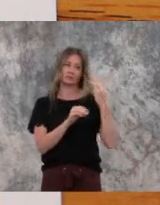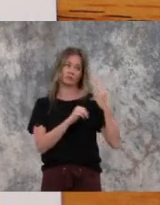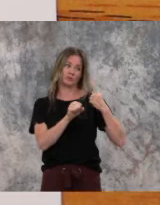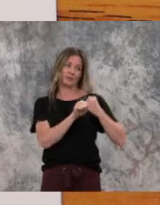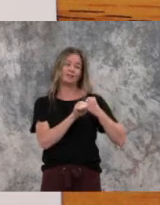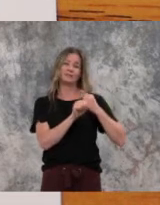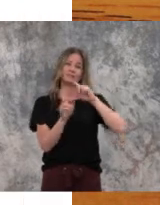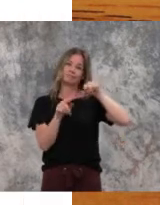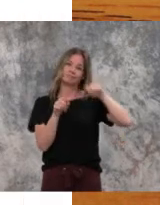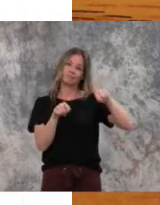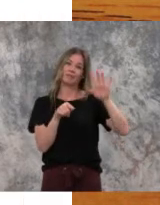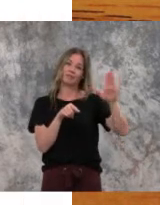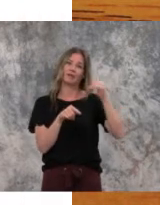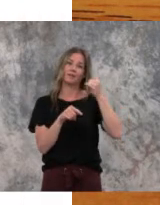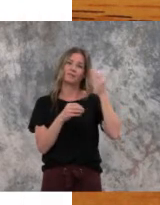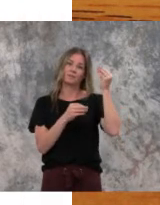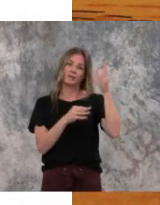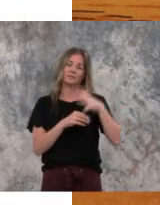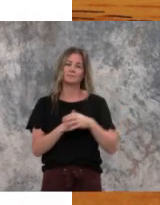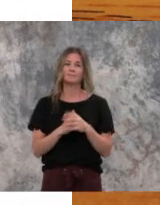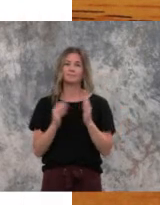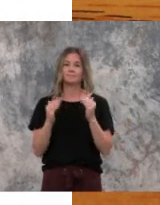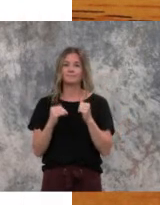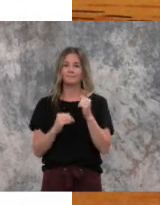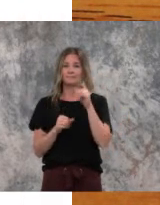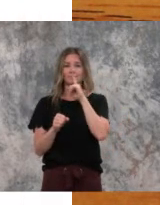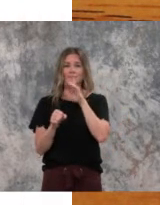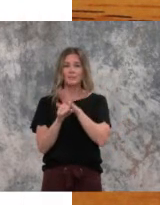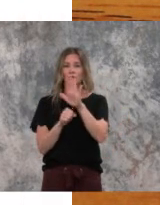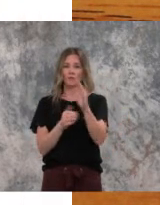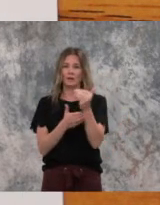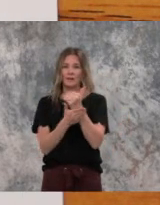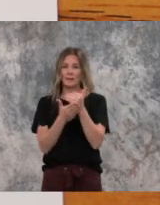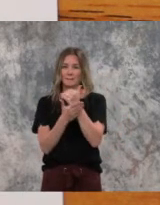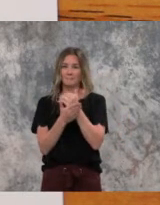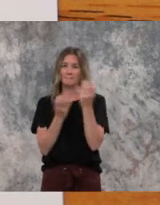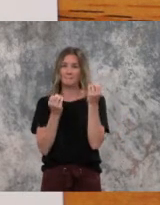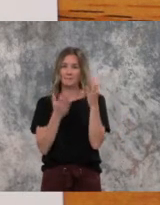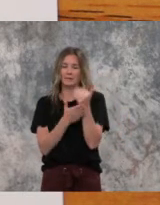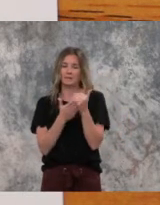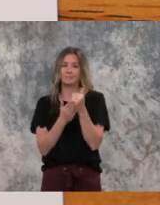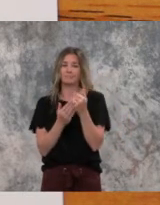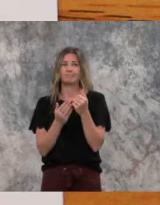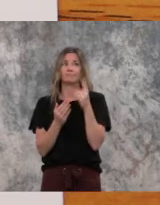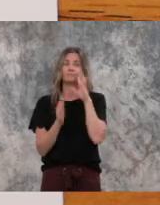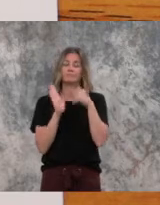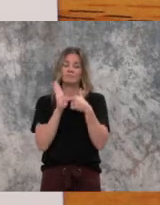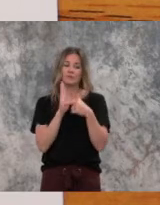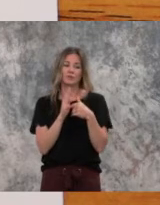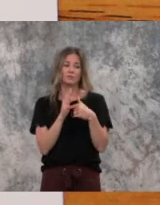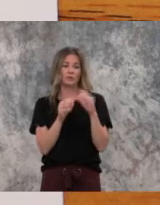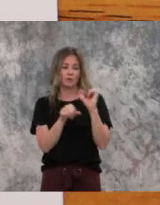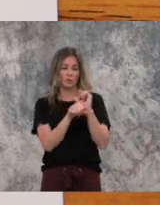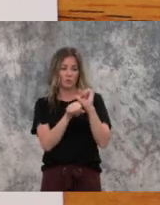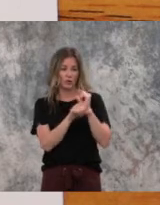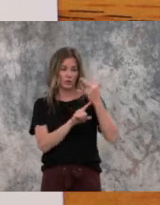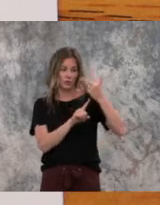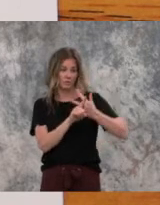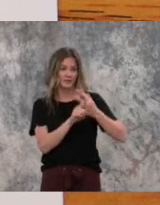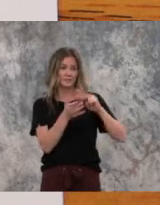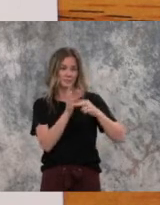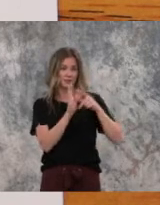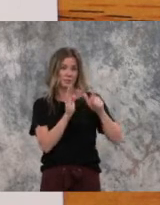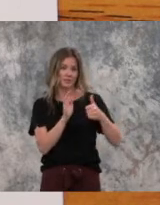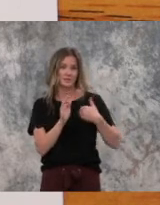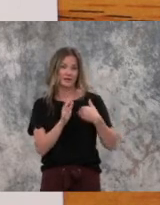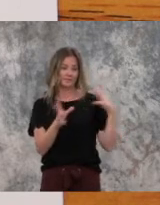you've seen in the past 2 years, and then confirmation of your income. So if you've worked in the past